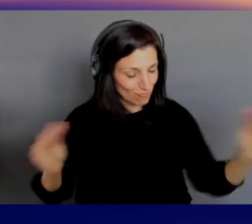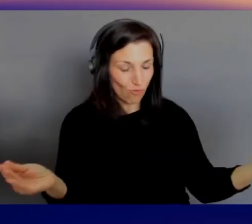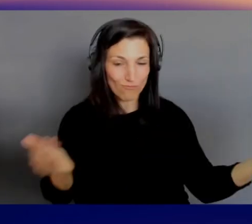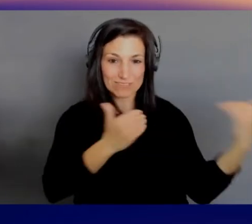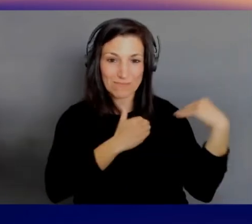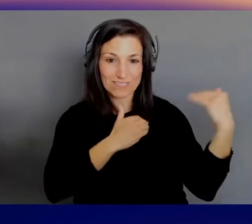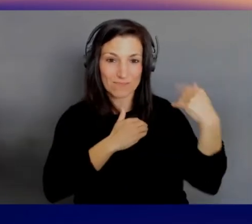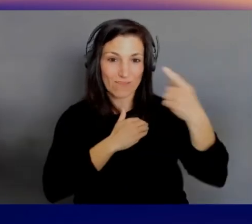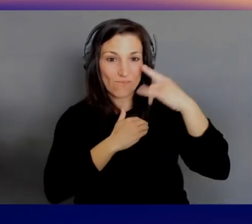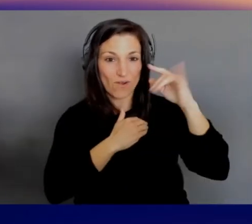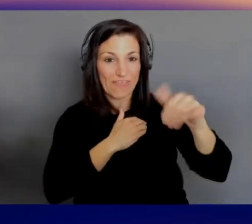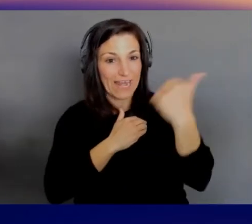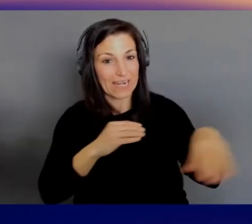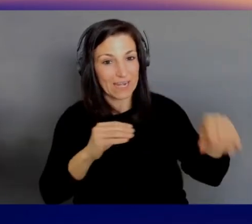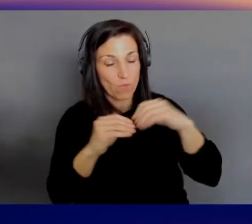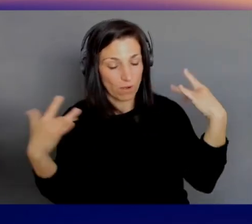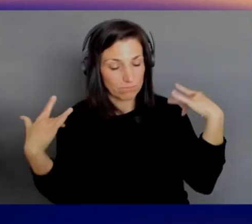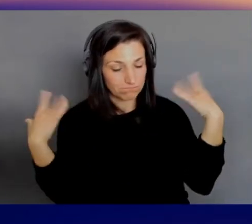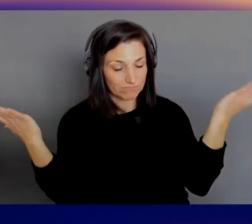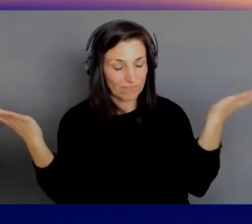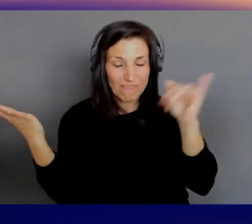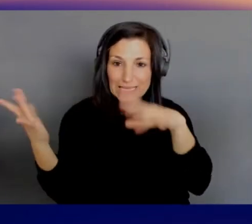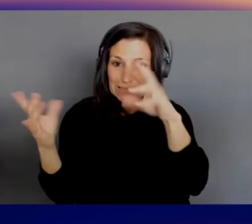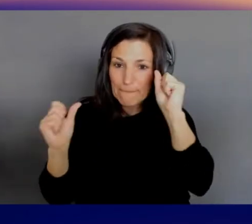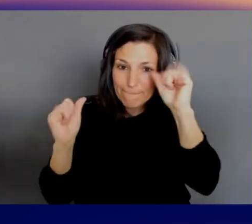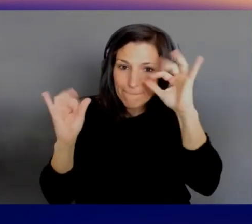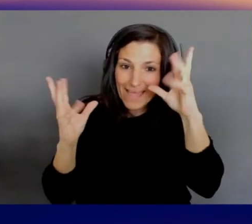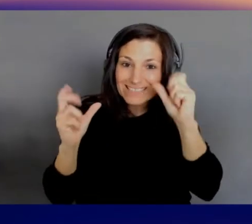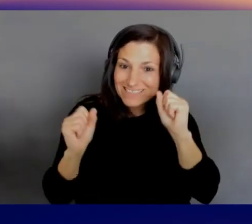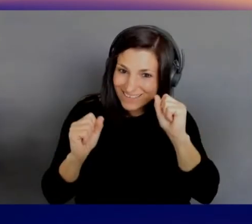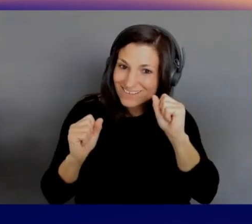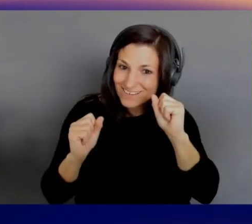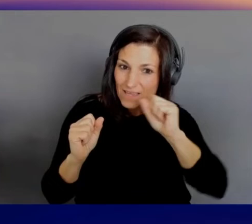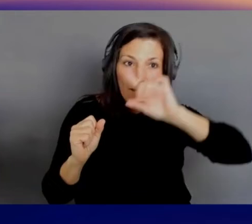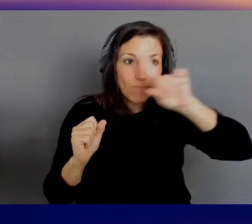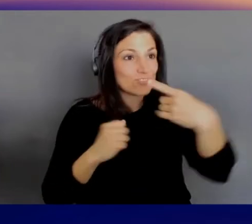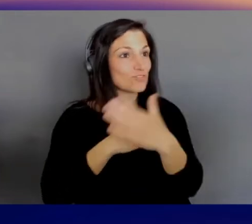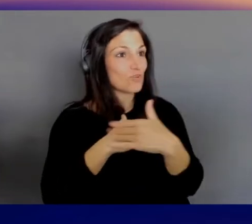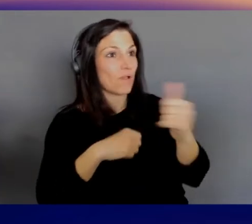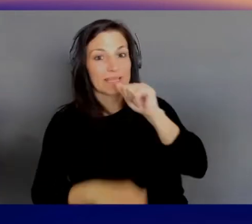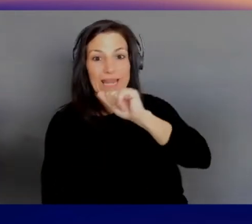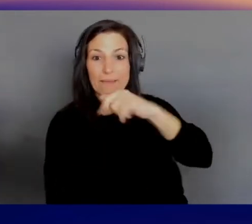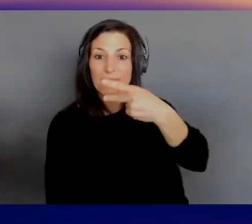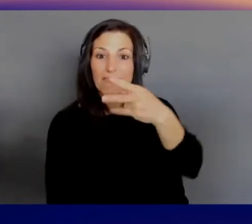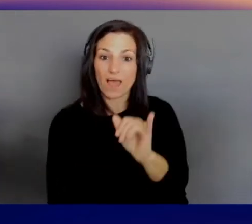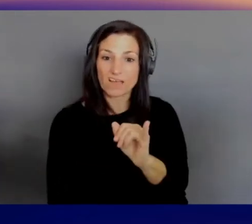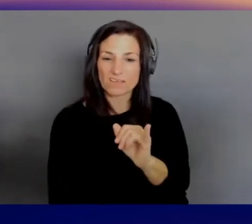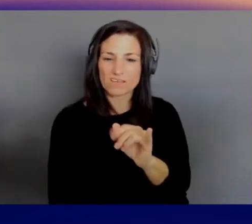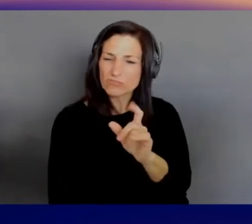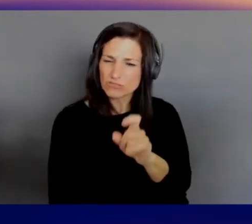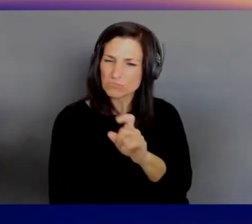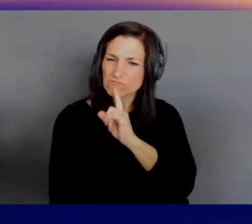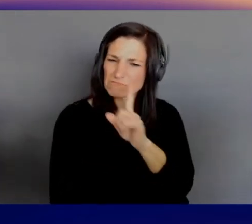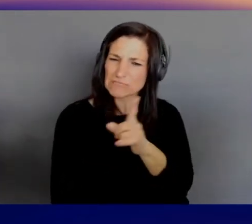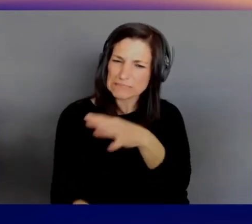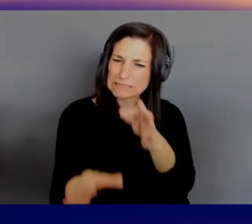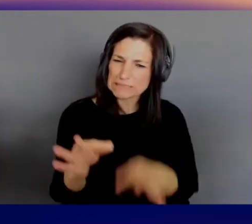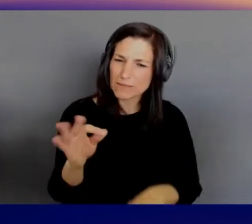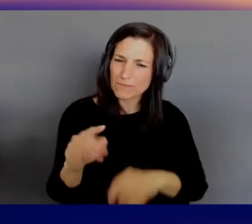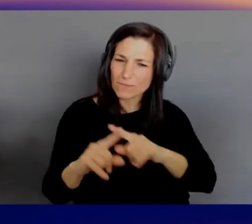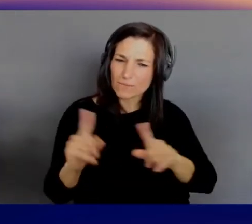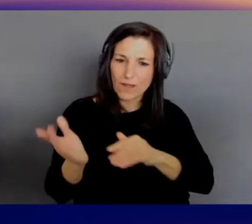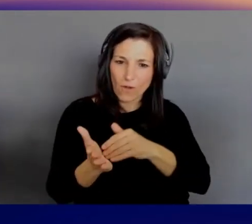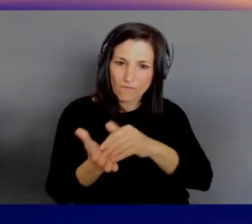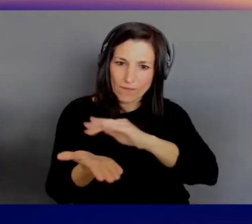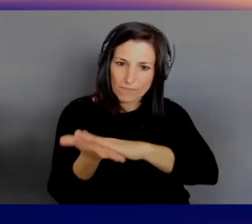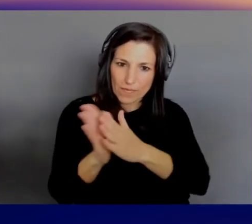That's That's true. amazing. Yeah. It's for something as simple as just calling an API, which should be very simple, but often becomes very